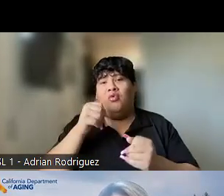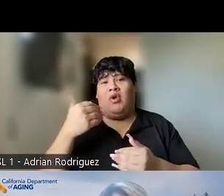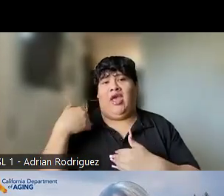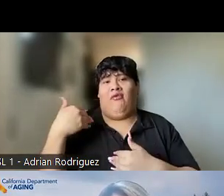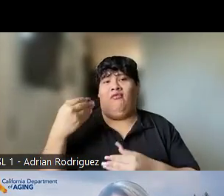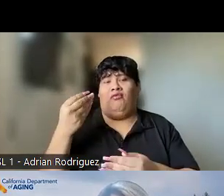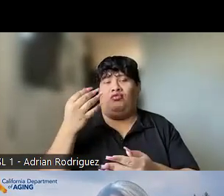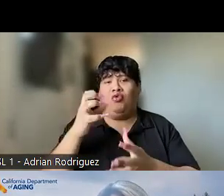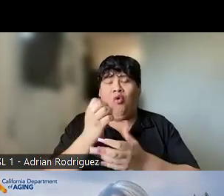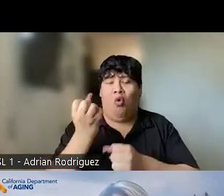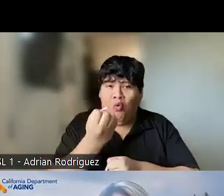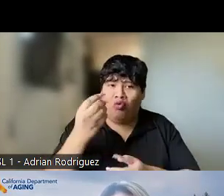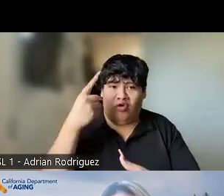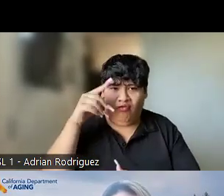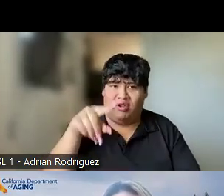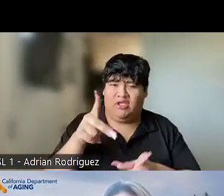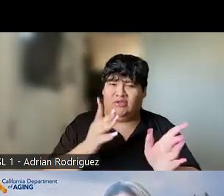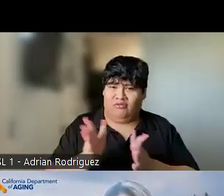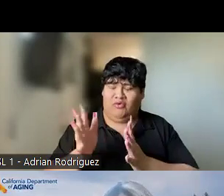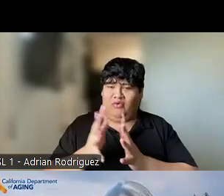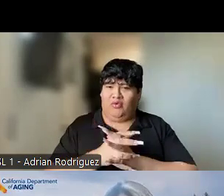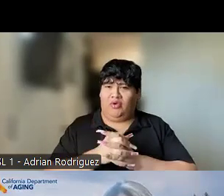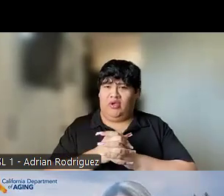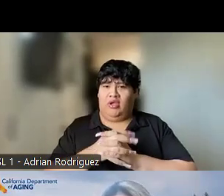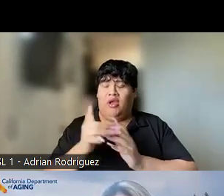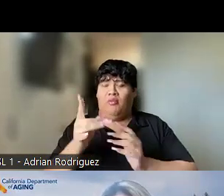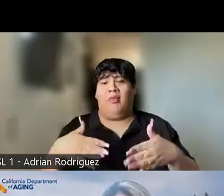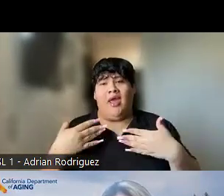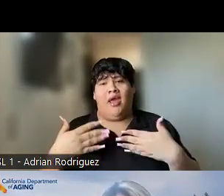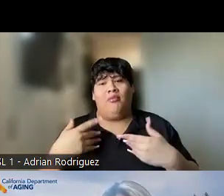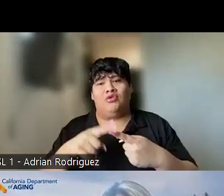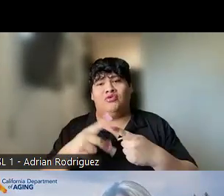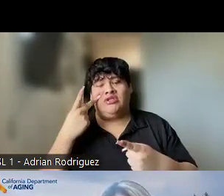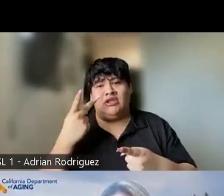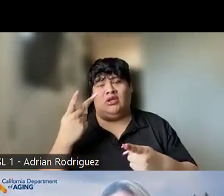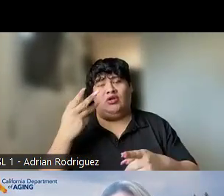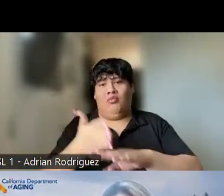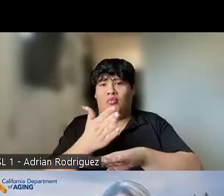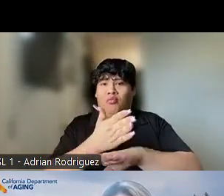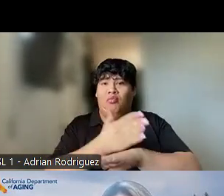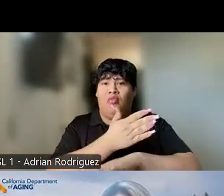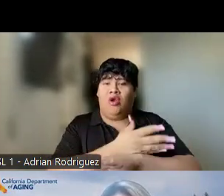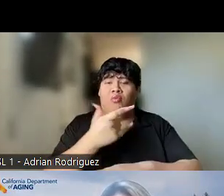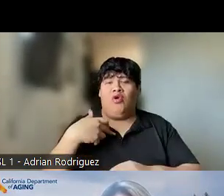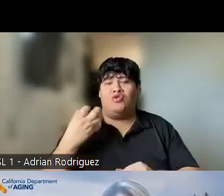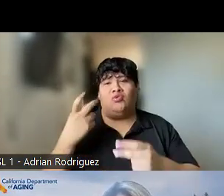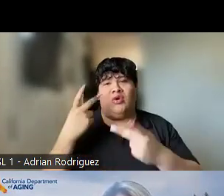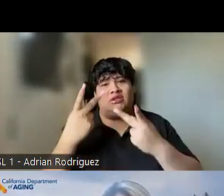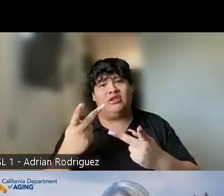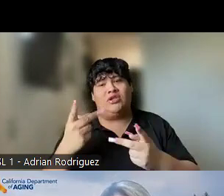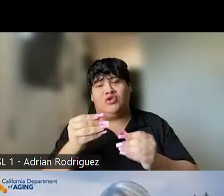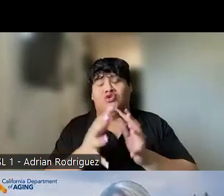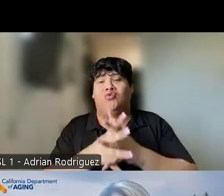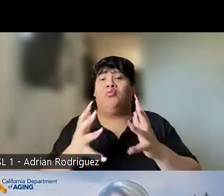you, and of course the private sector. So while we're proud today to recognize the progress, we also recognize that there is much